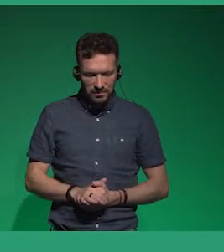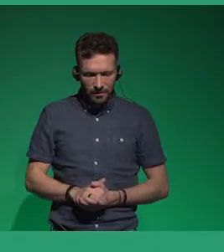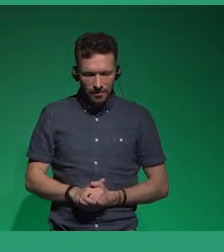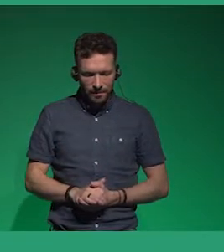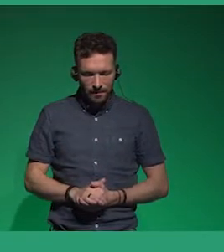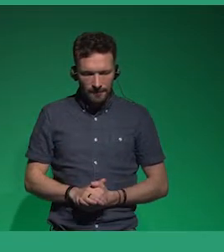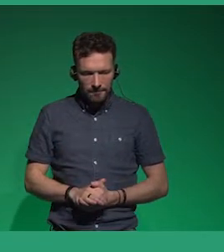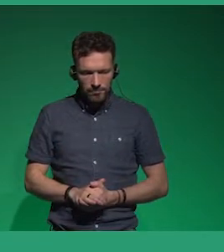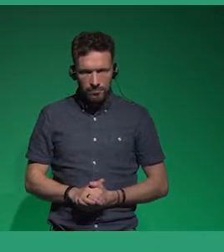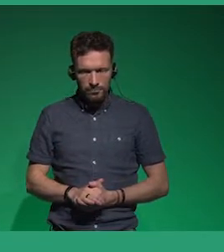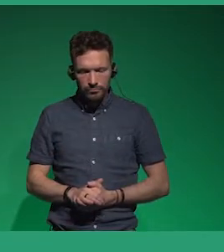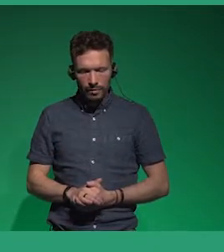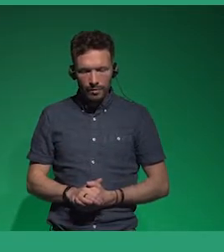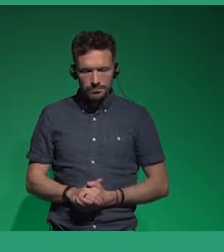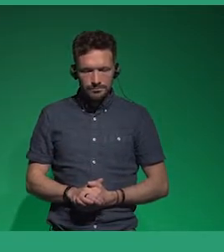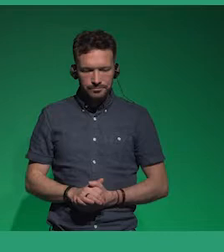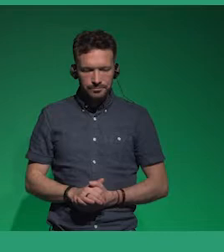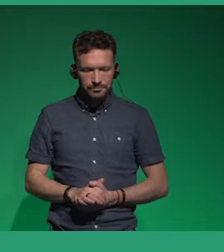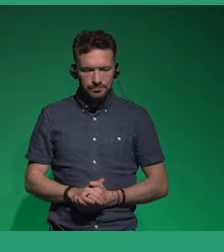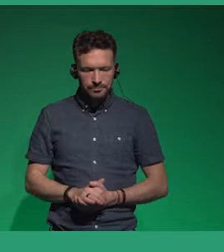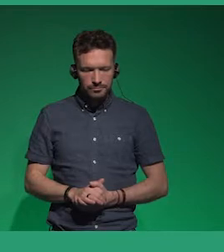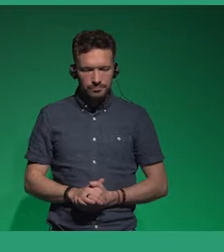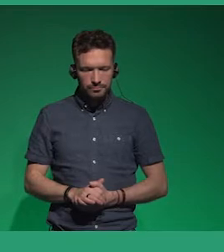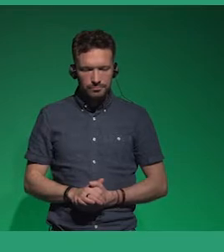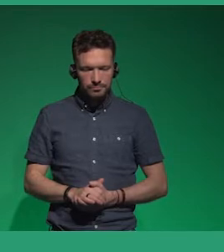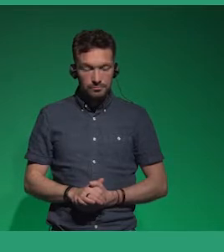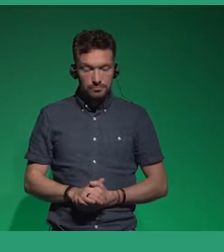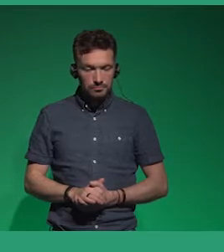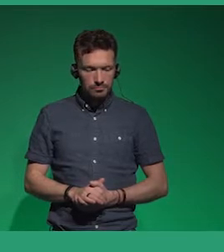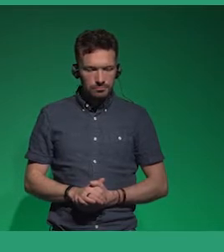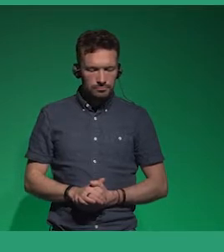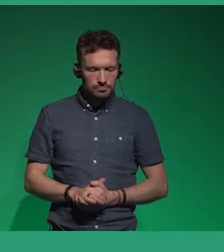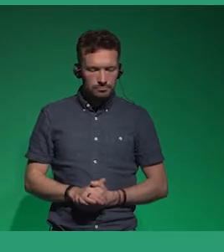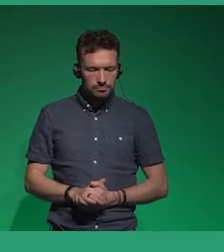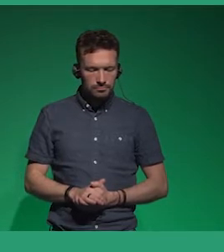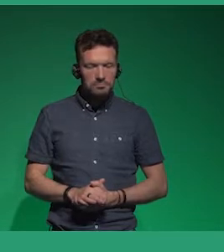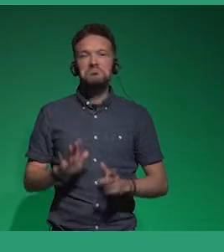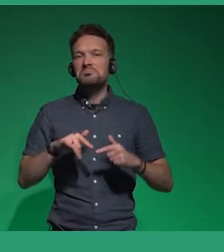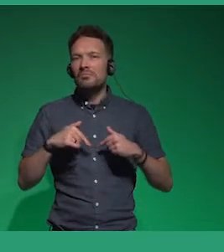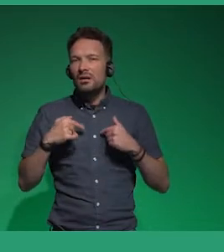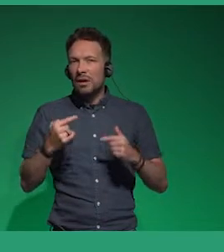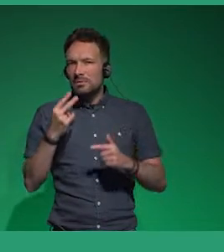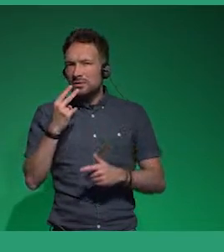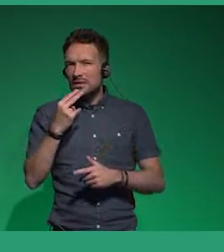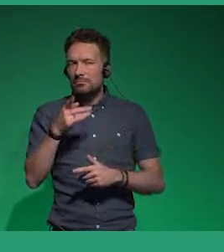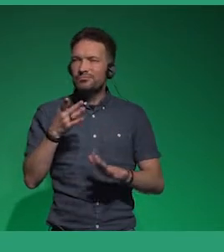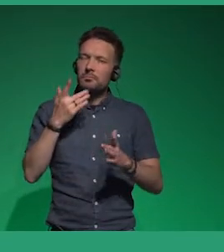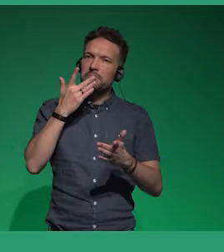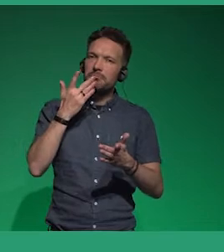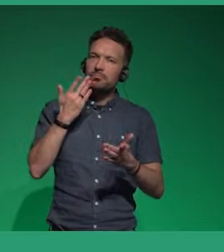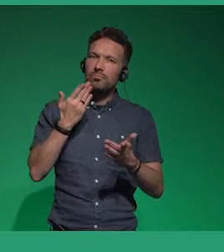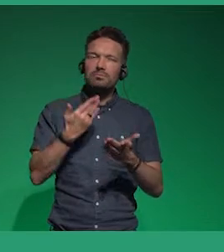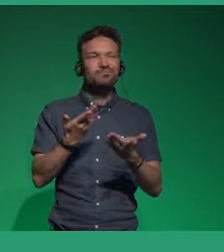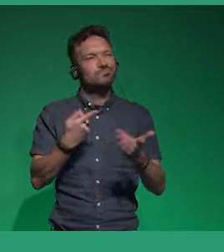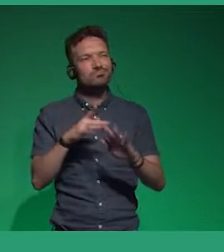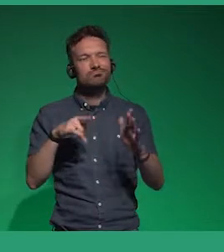compared to the other households in the area. Also, their families benefit from